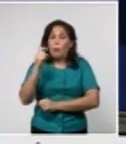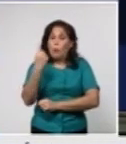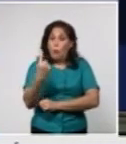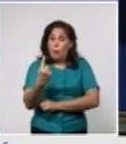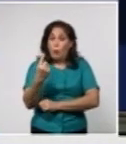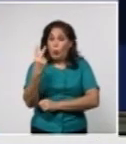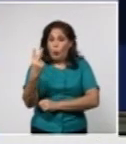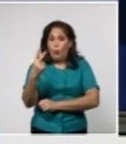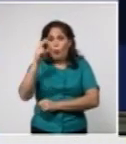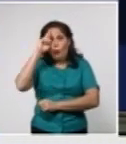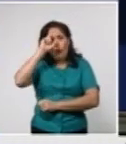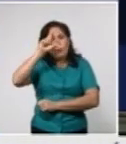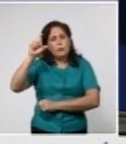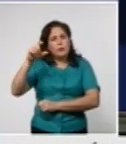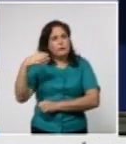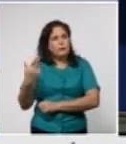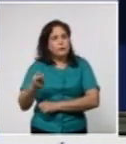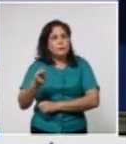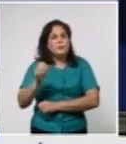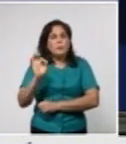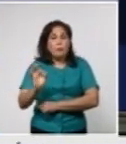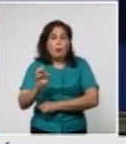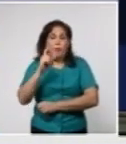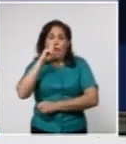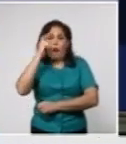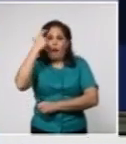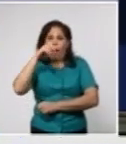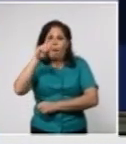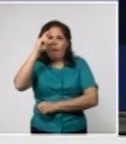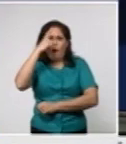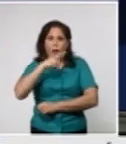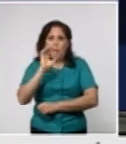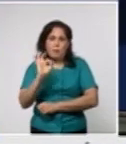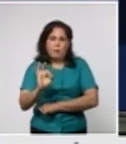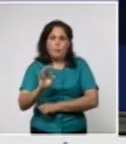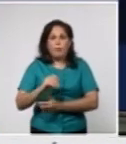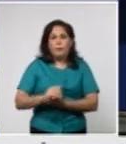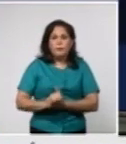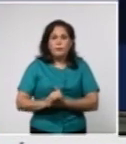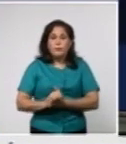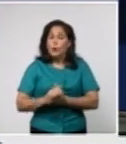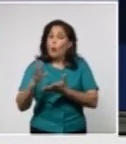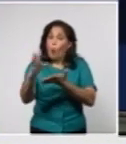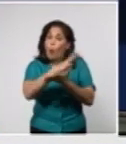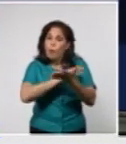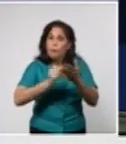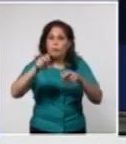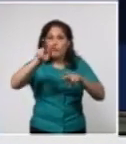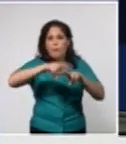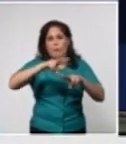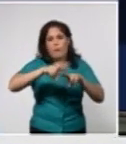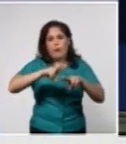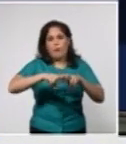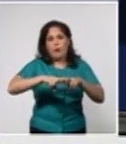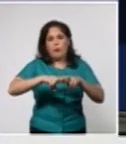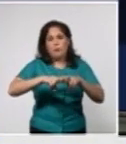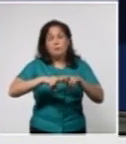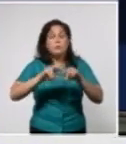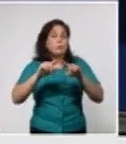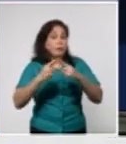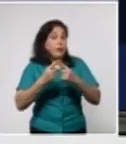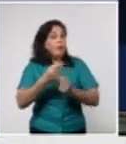Hospital, and the patients in serious condition, two are in this same hospital, and the two others are